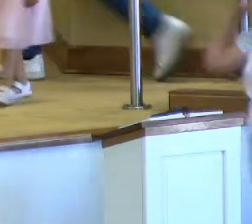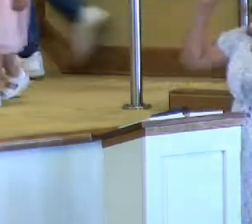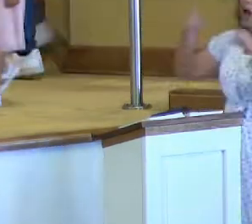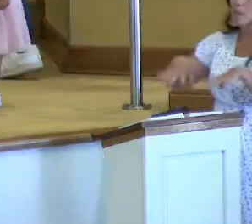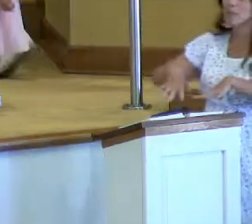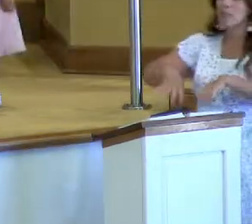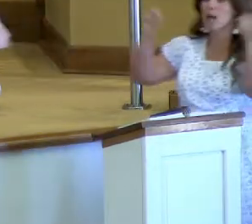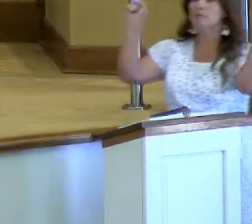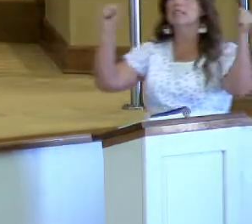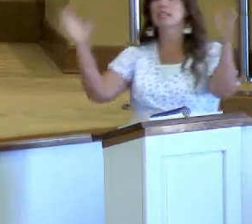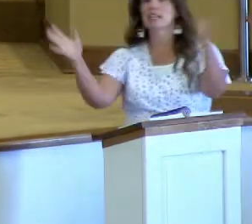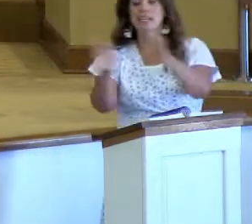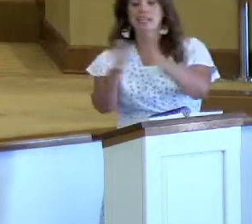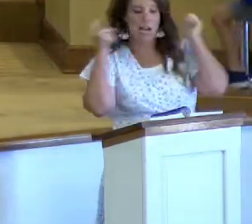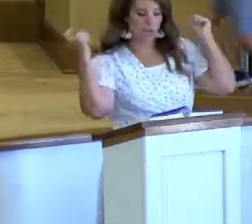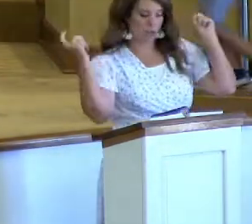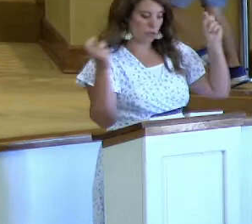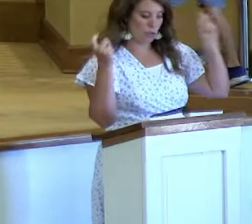You sing.